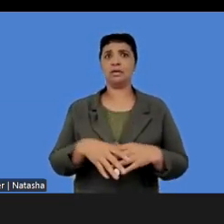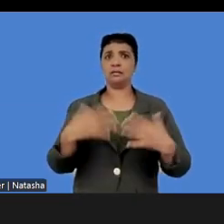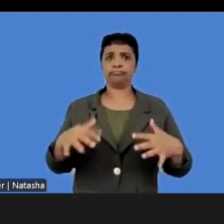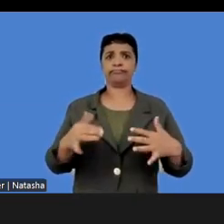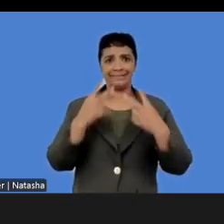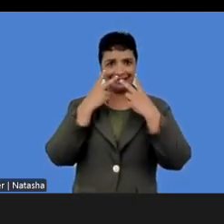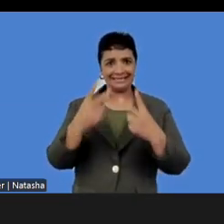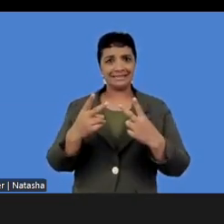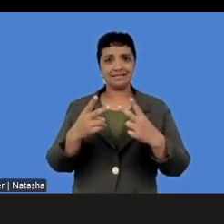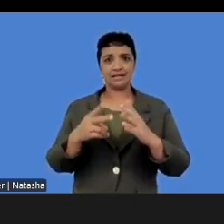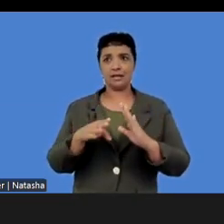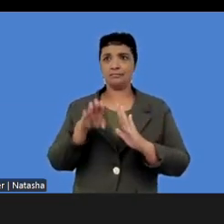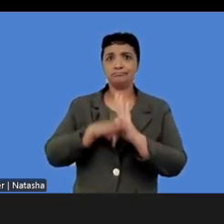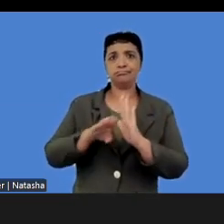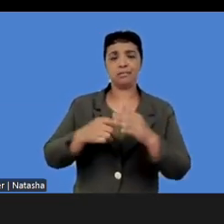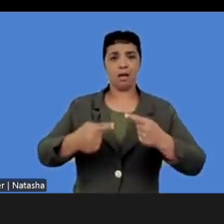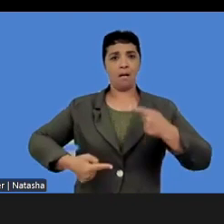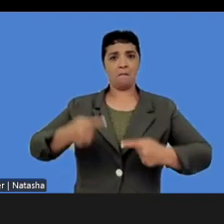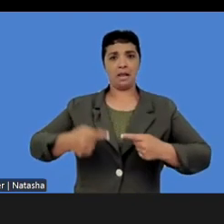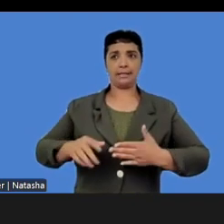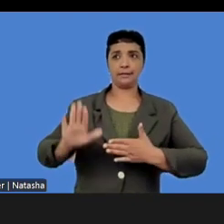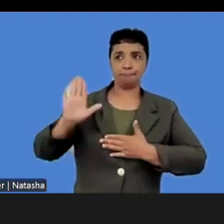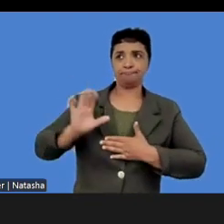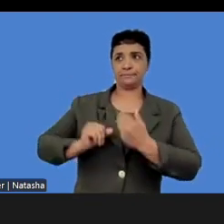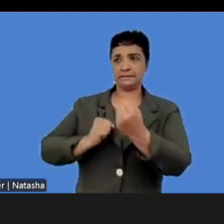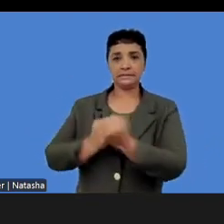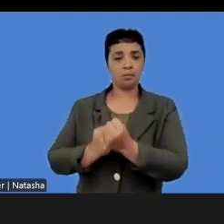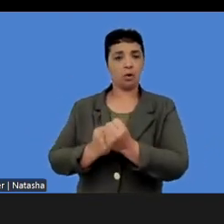of political will, I would say.